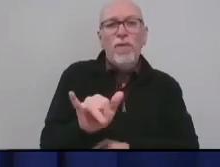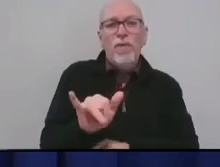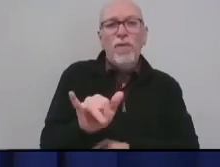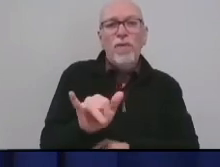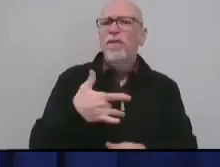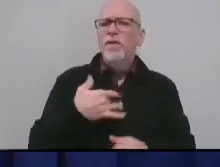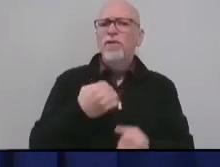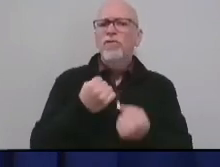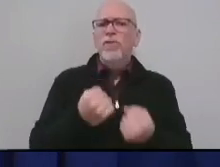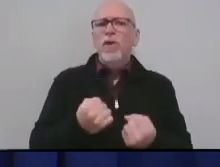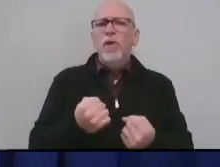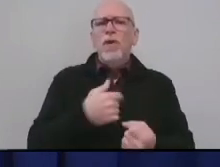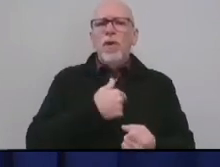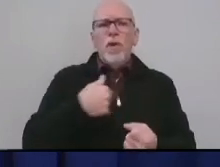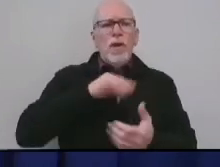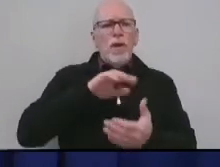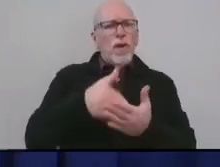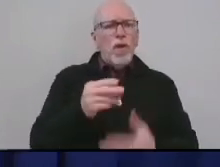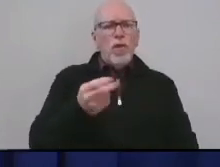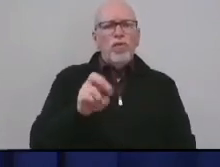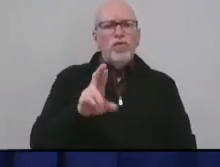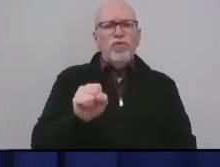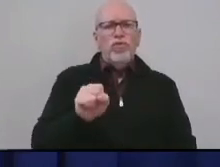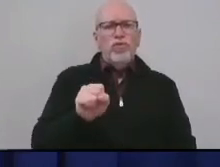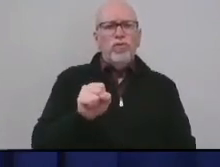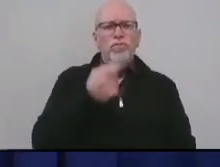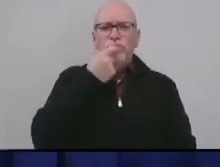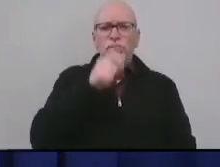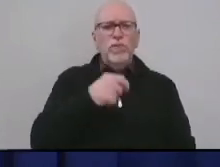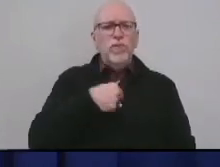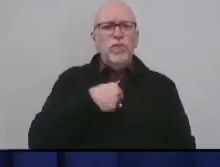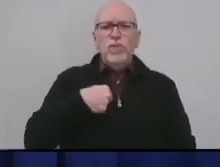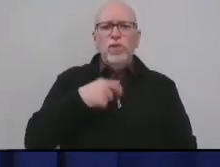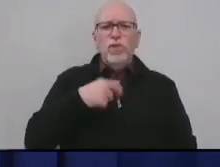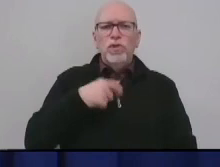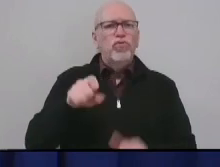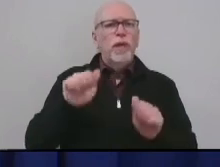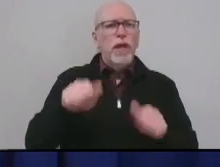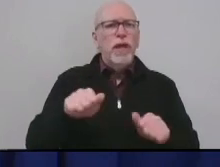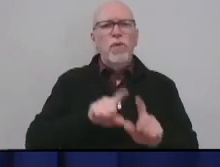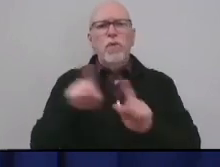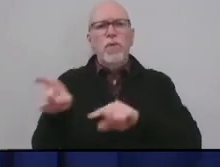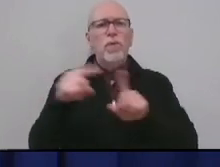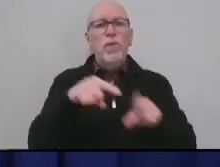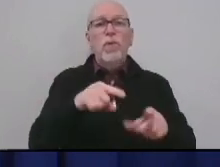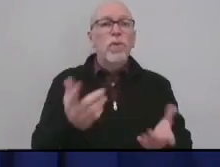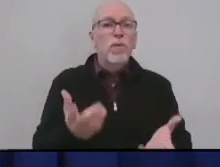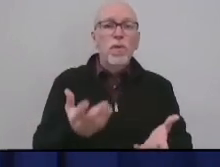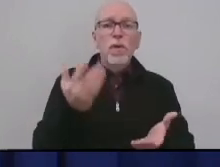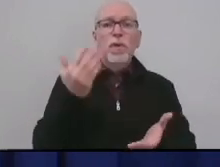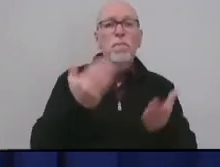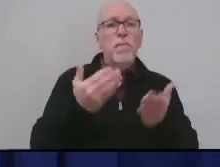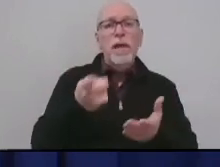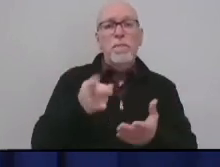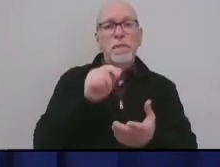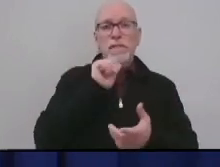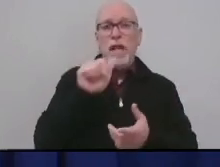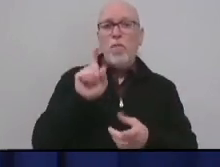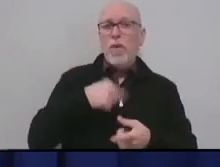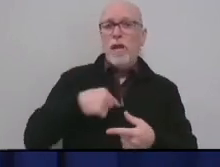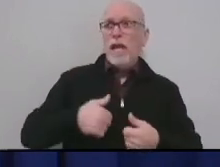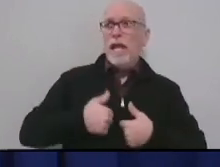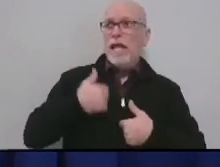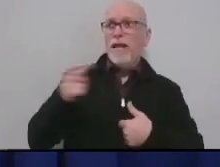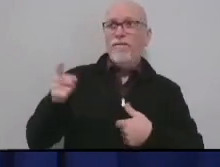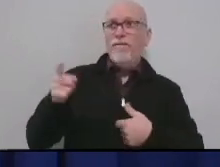we're all Hoosiers and that we should be able to go maybe potentially is not the county we live in, but it's where our son or